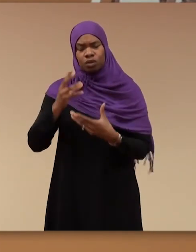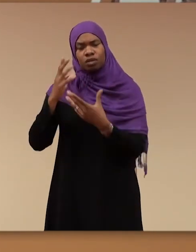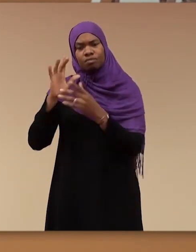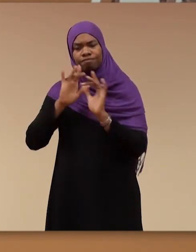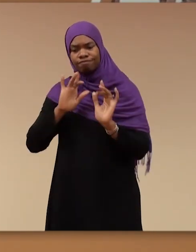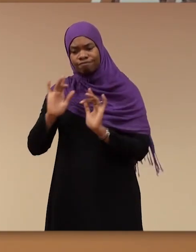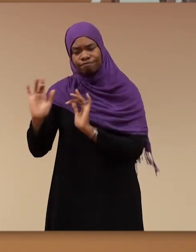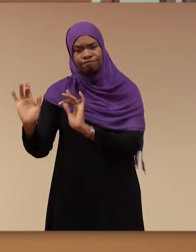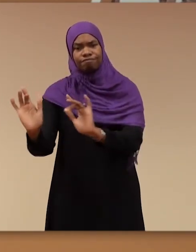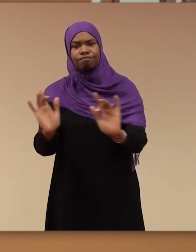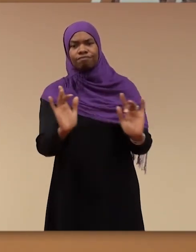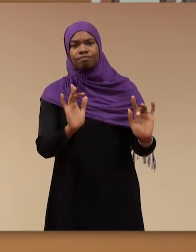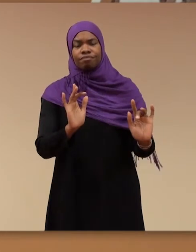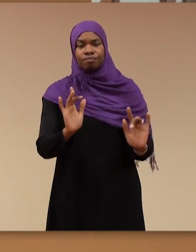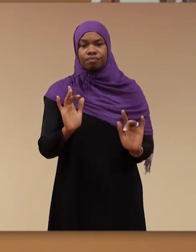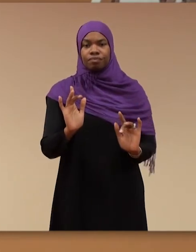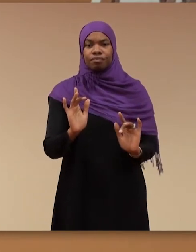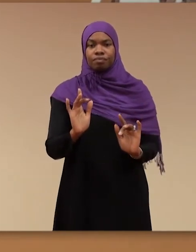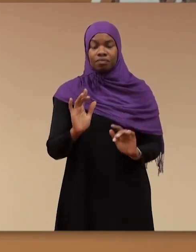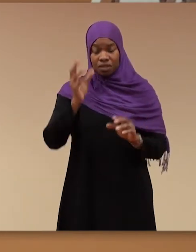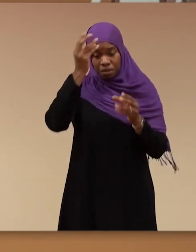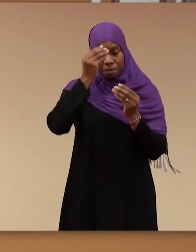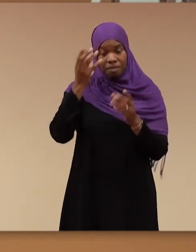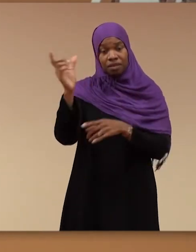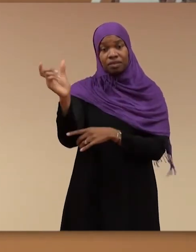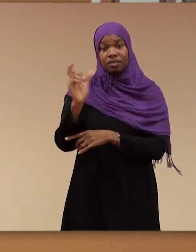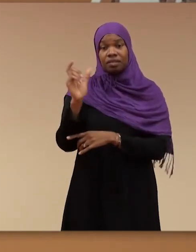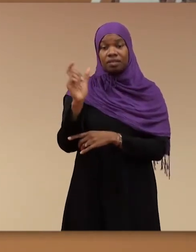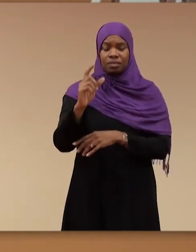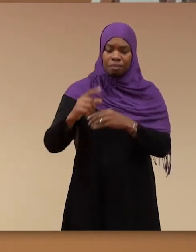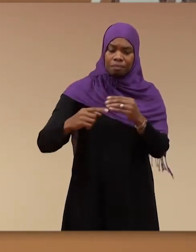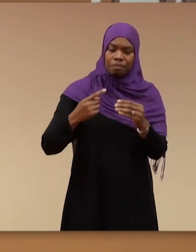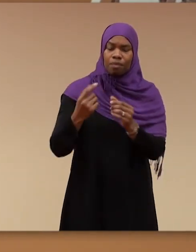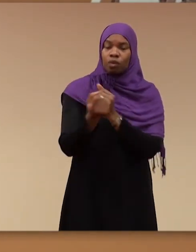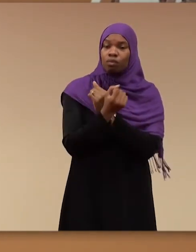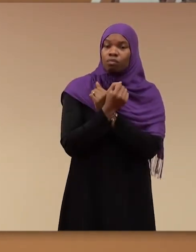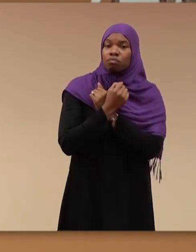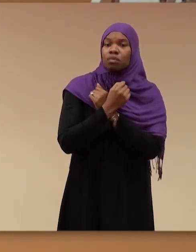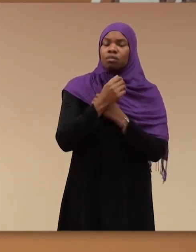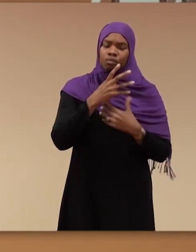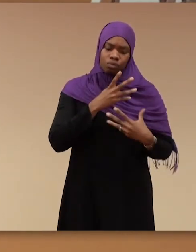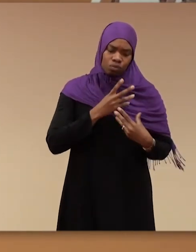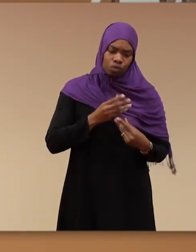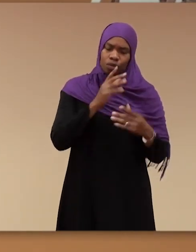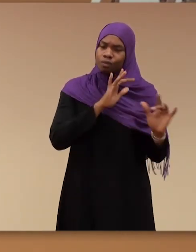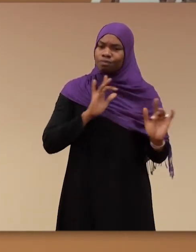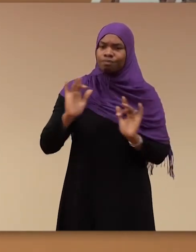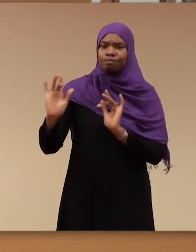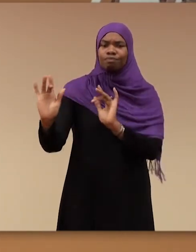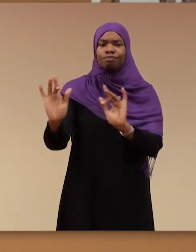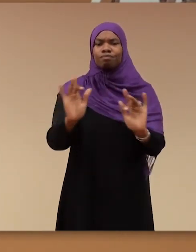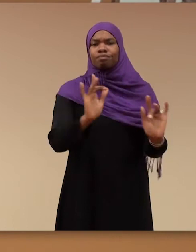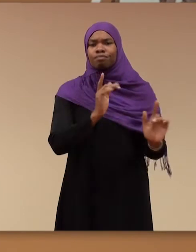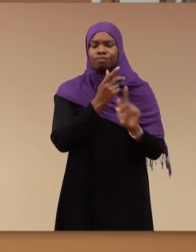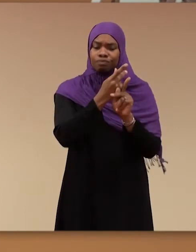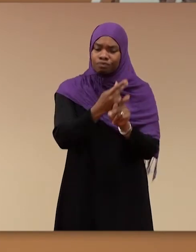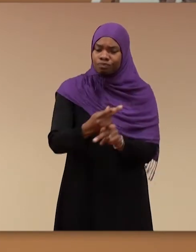the message of love, mercy, and compassion. Also, what's the ideal of Islam?